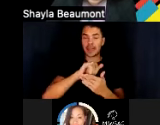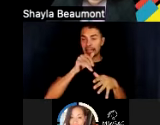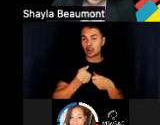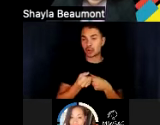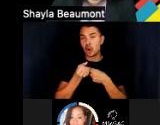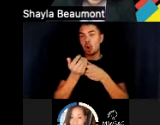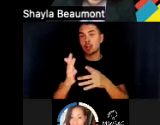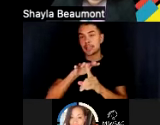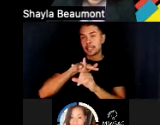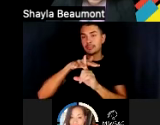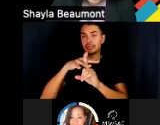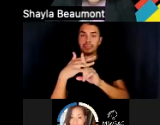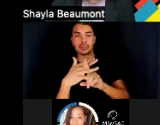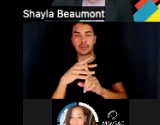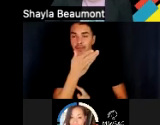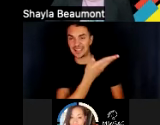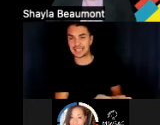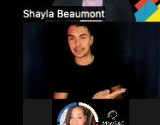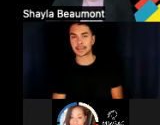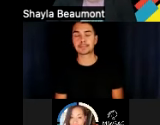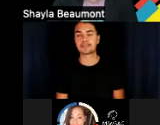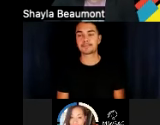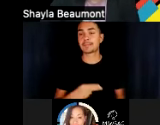well. Next slide.